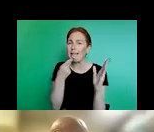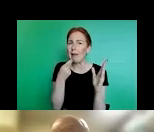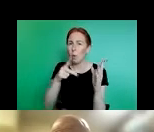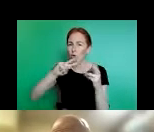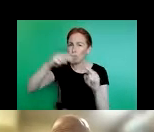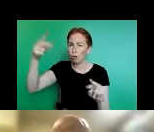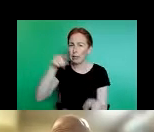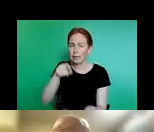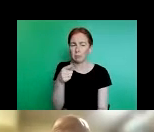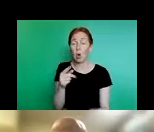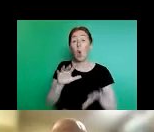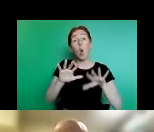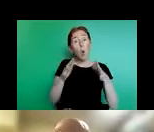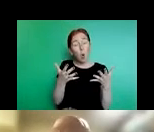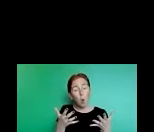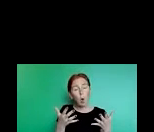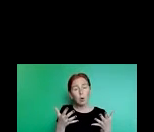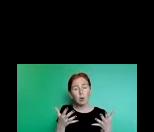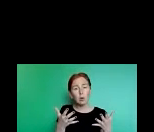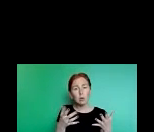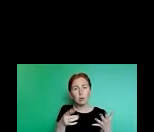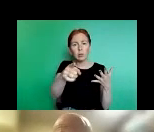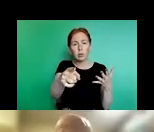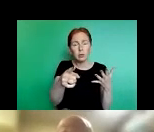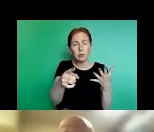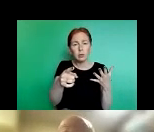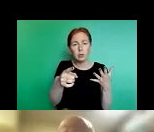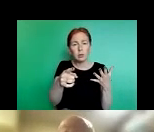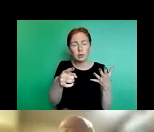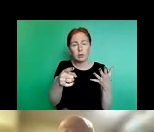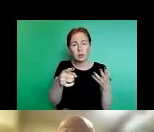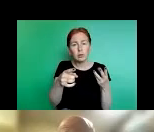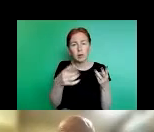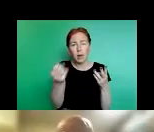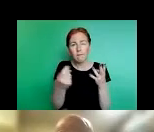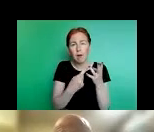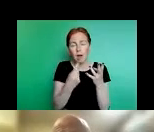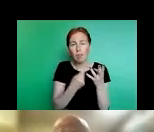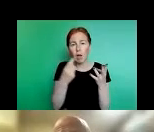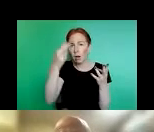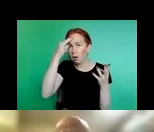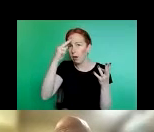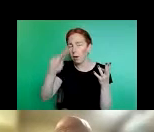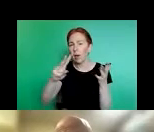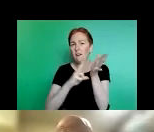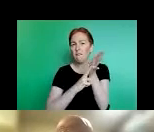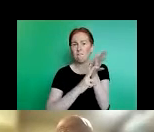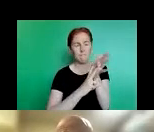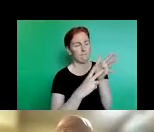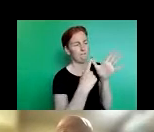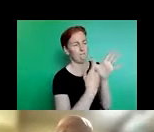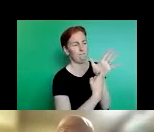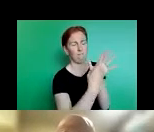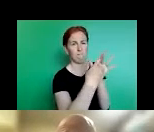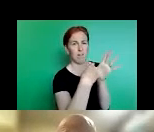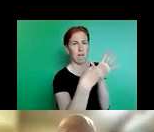of unknown significance. So I'm going to pause there just for 2 seconds to explain. So we classify the variants that we find